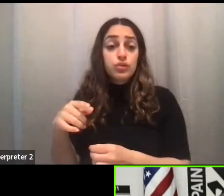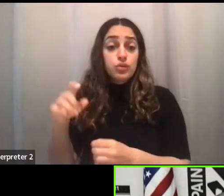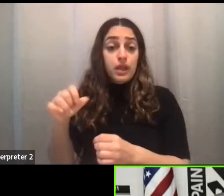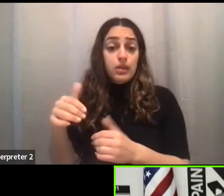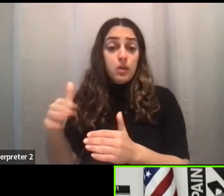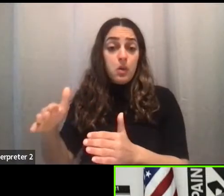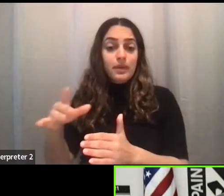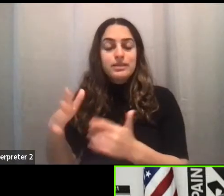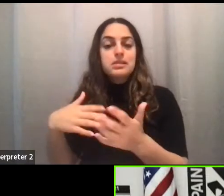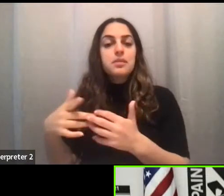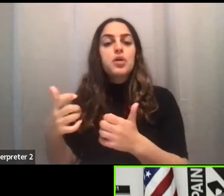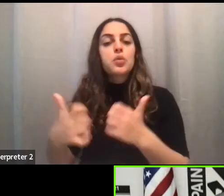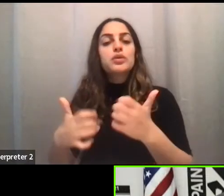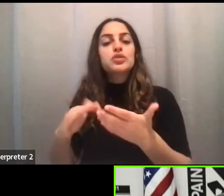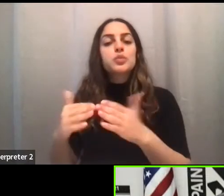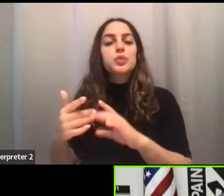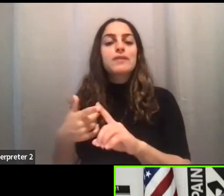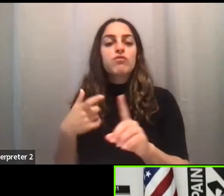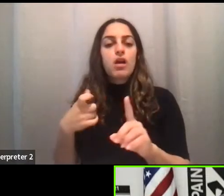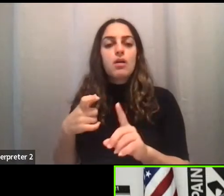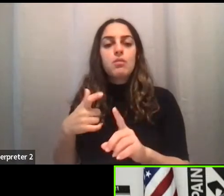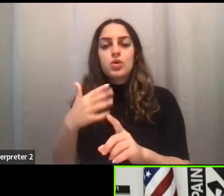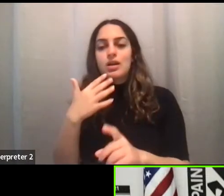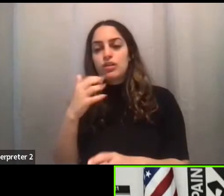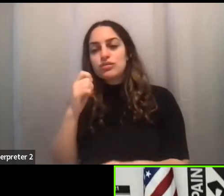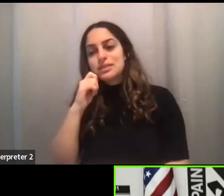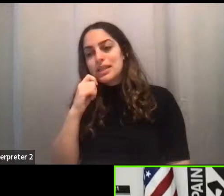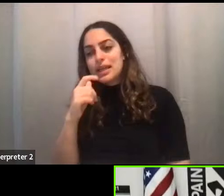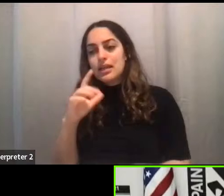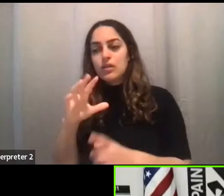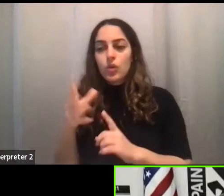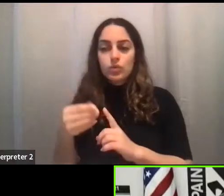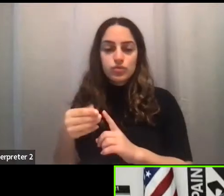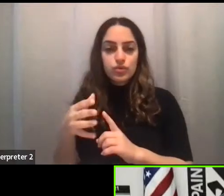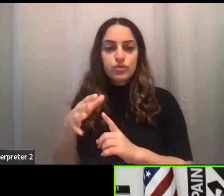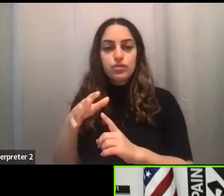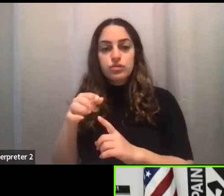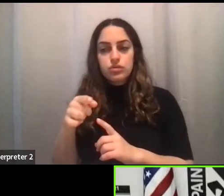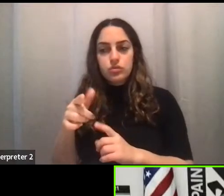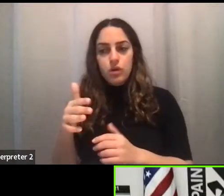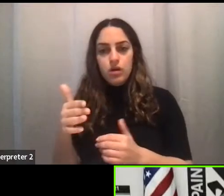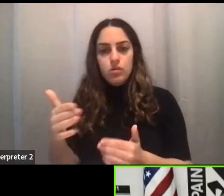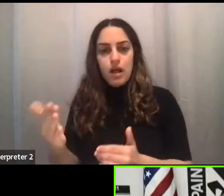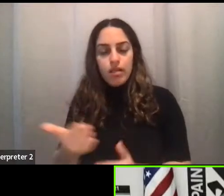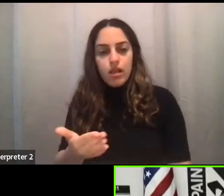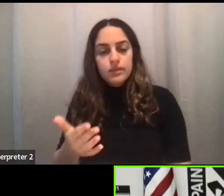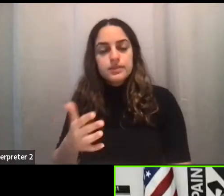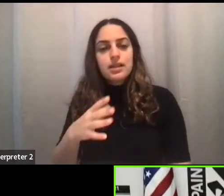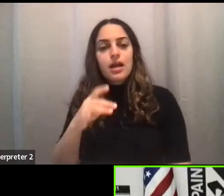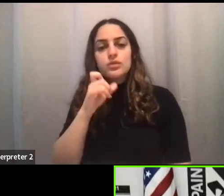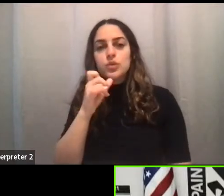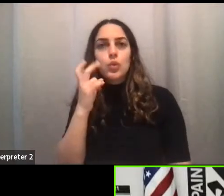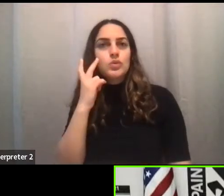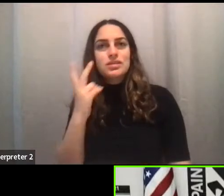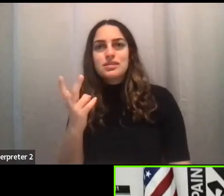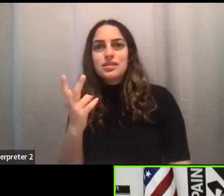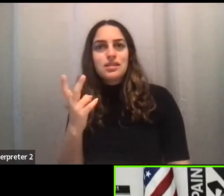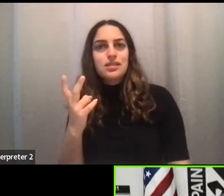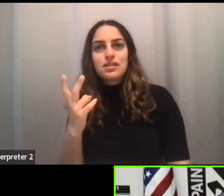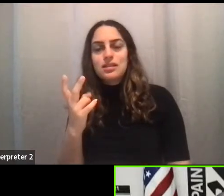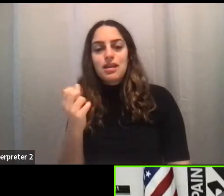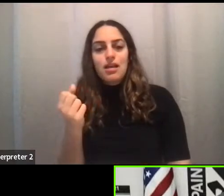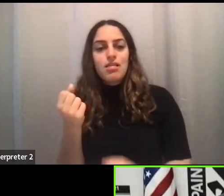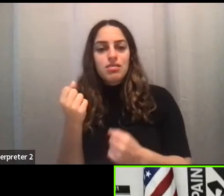what community you come from but the color of your skin or your culture you're welcomed and i don't see a lot of